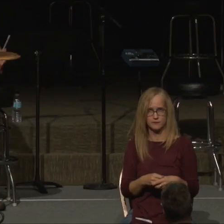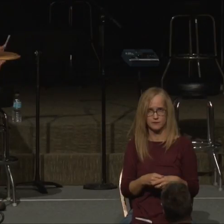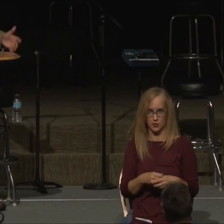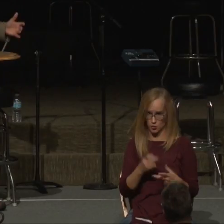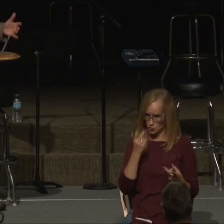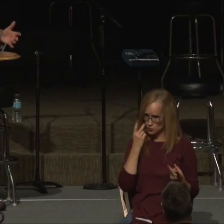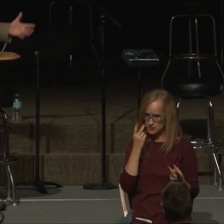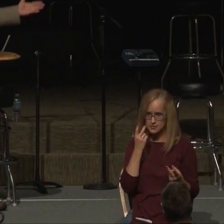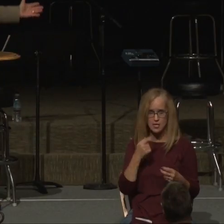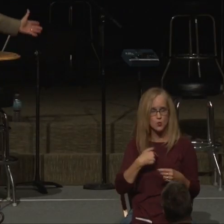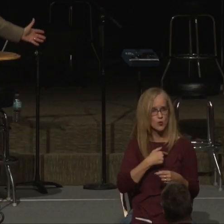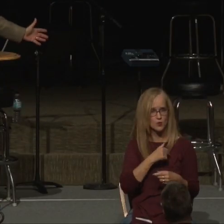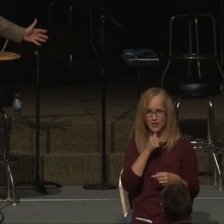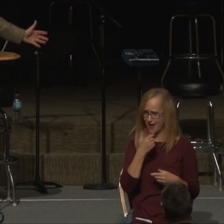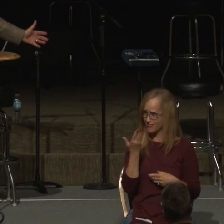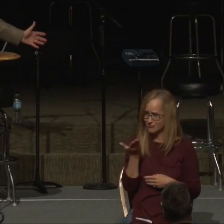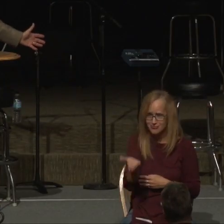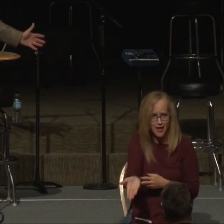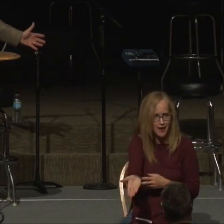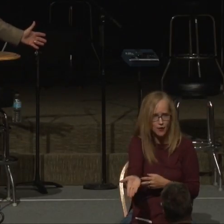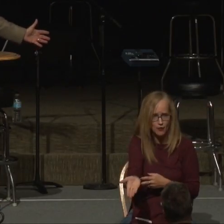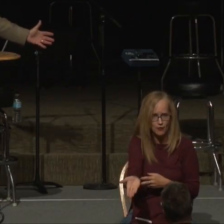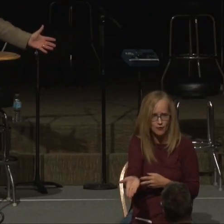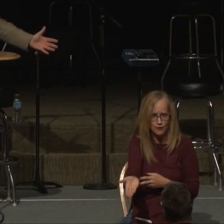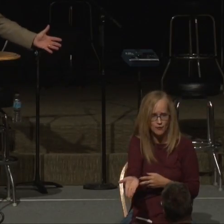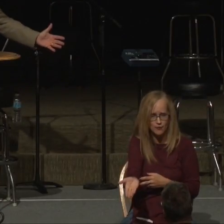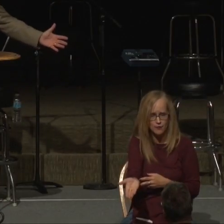Well, you see, we weren't there.